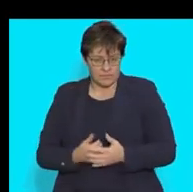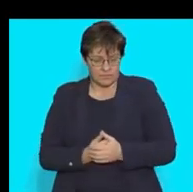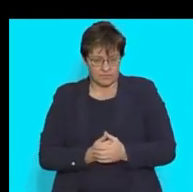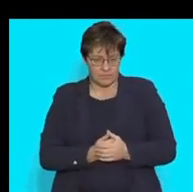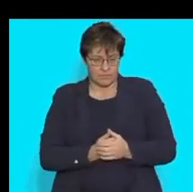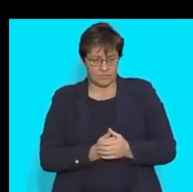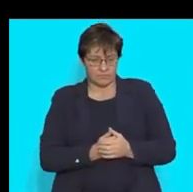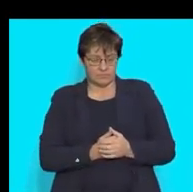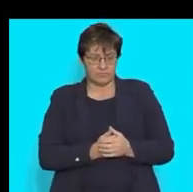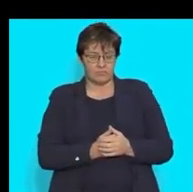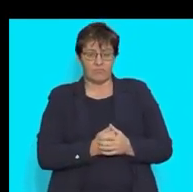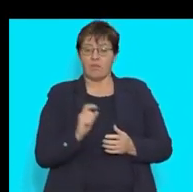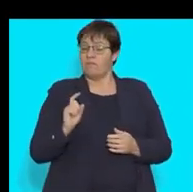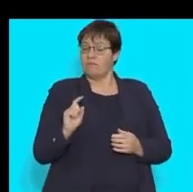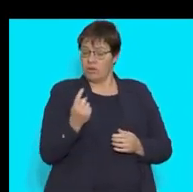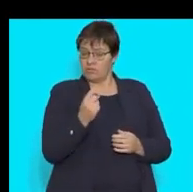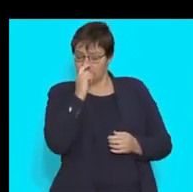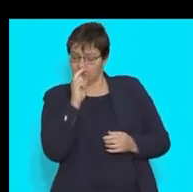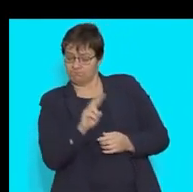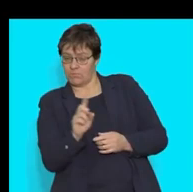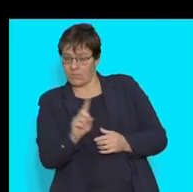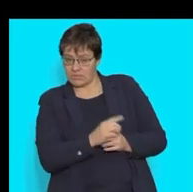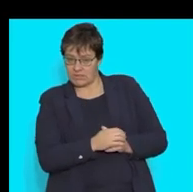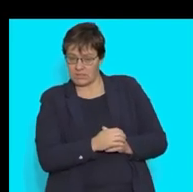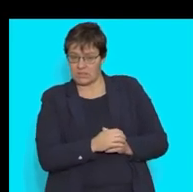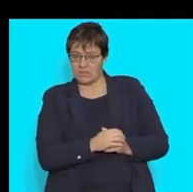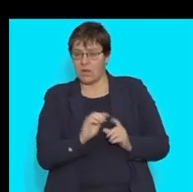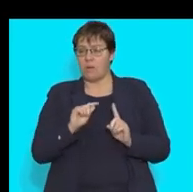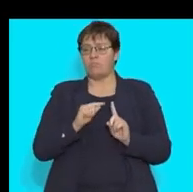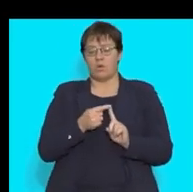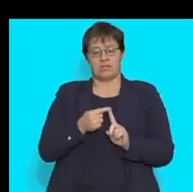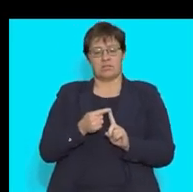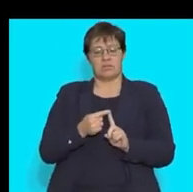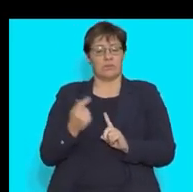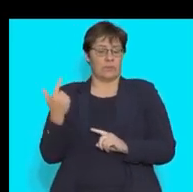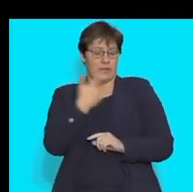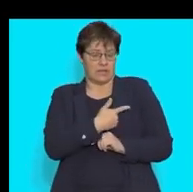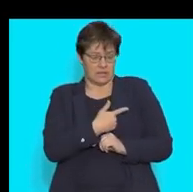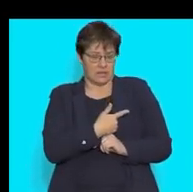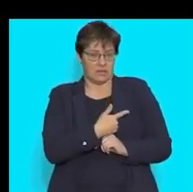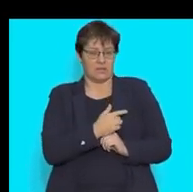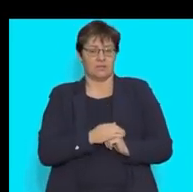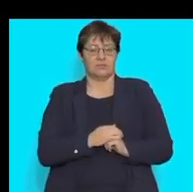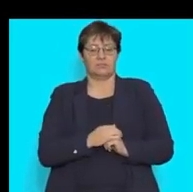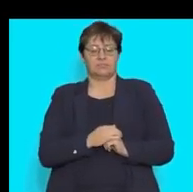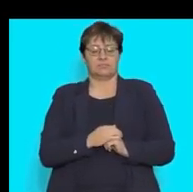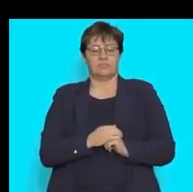Now, the first thing you're going to do is you're going to look for a nice point that passes through